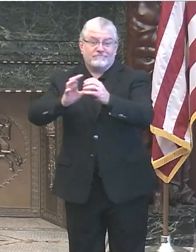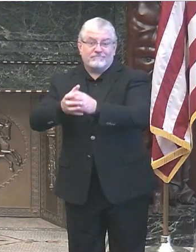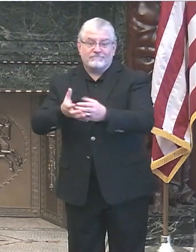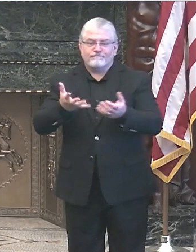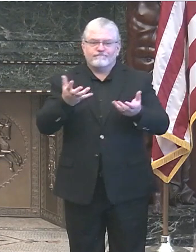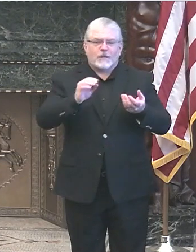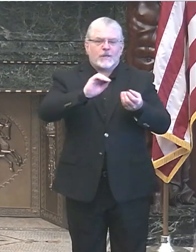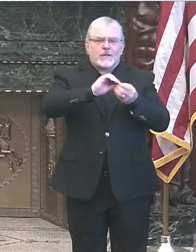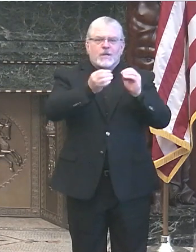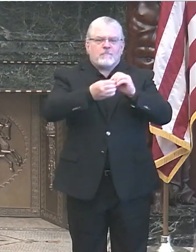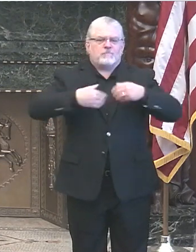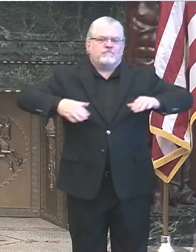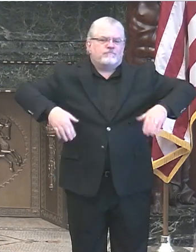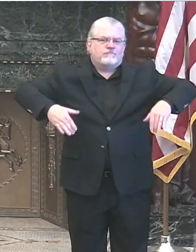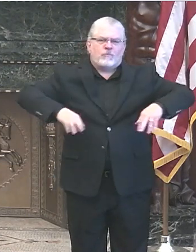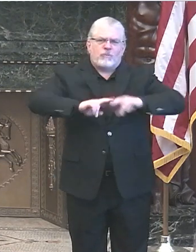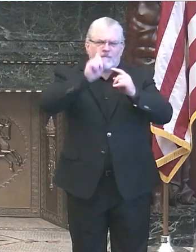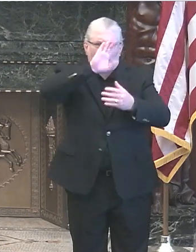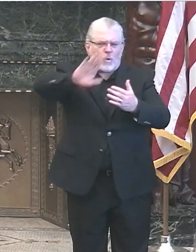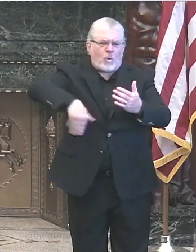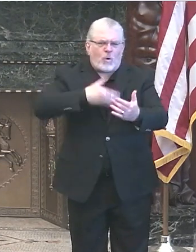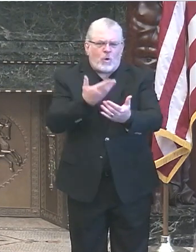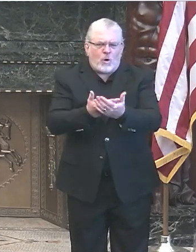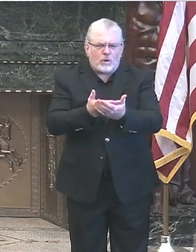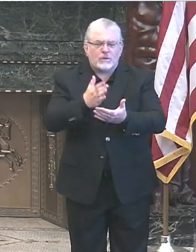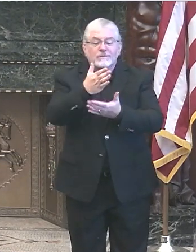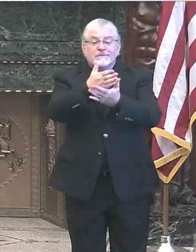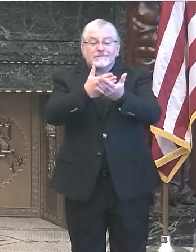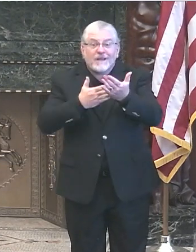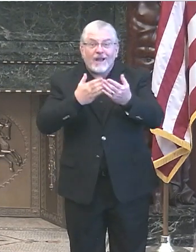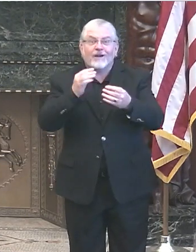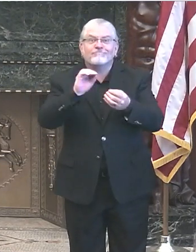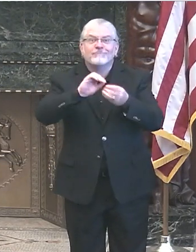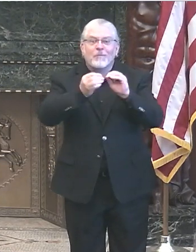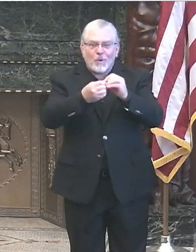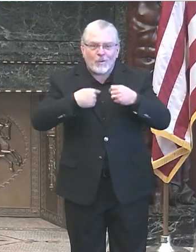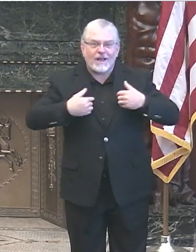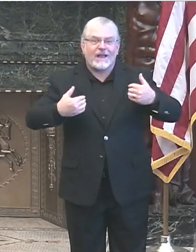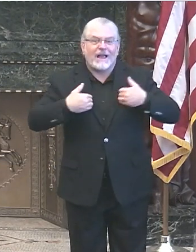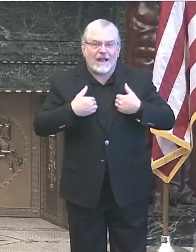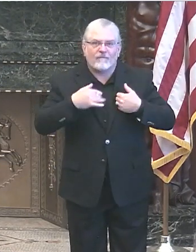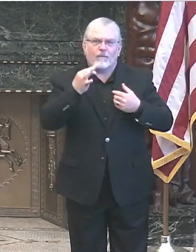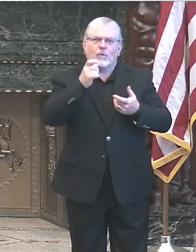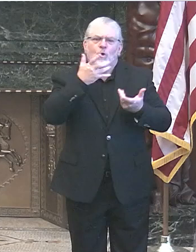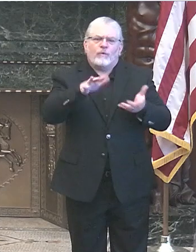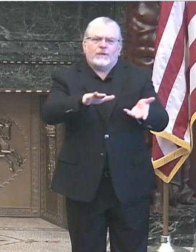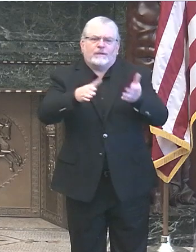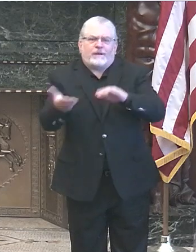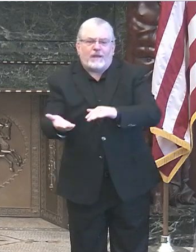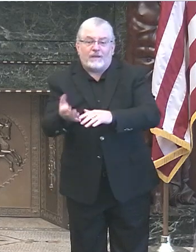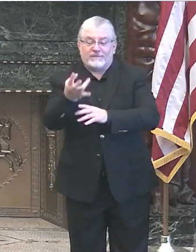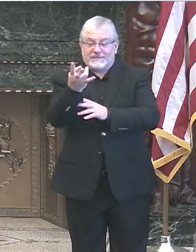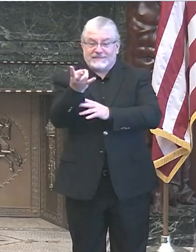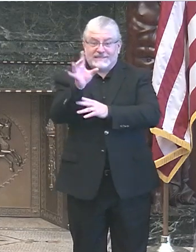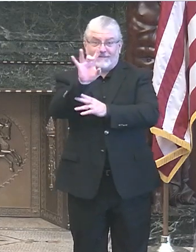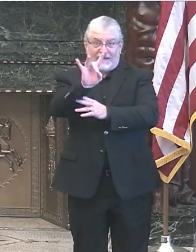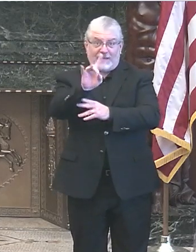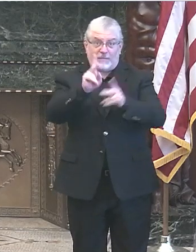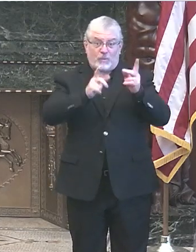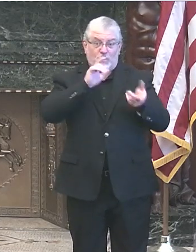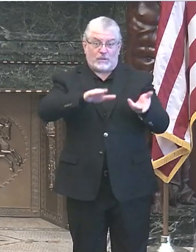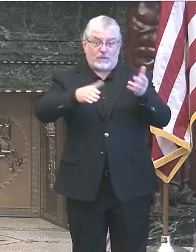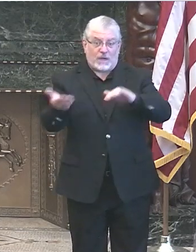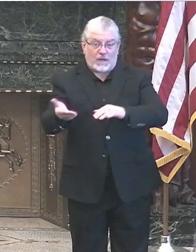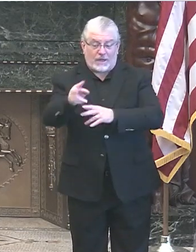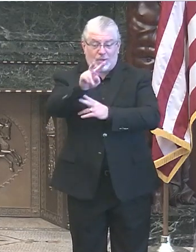all cases. We have some data for people who have died of this. So of the 78 total, 22 or